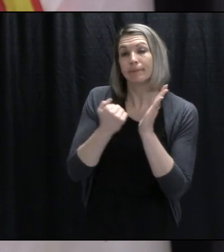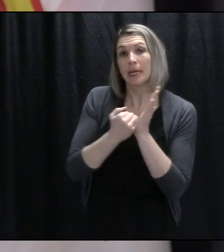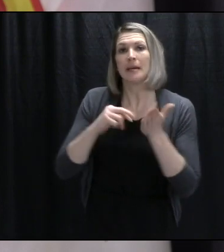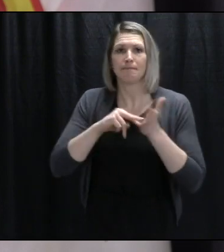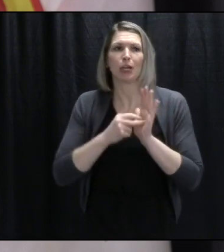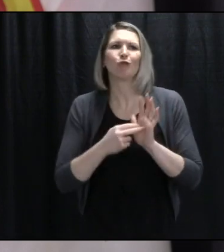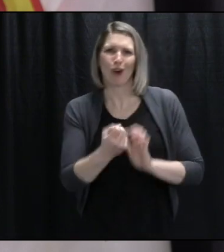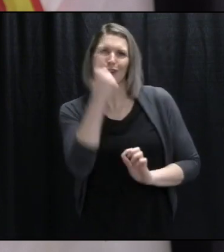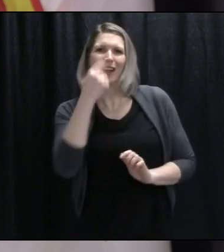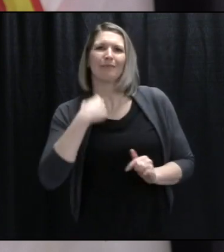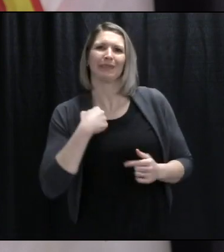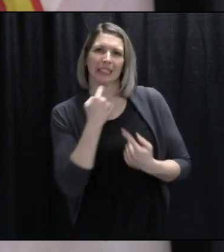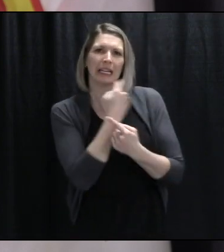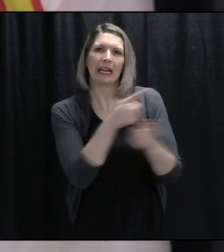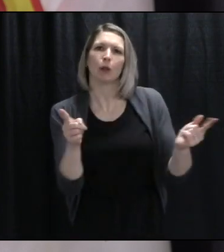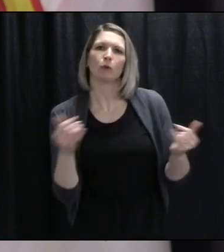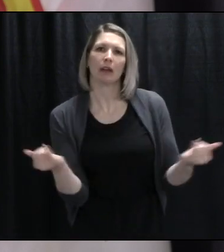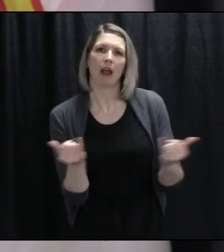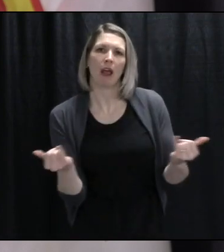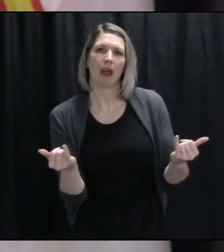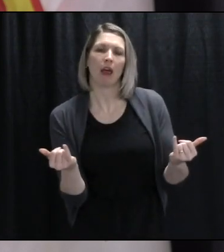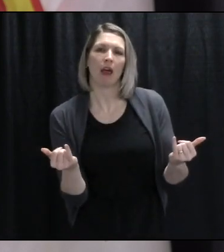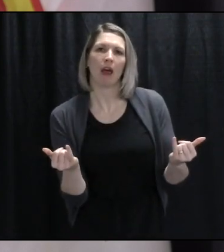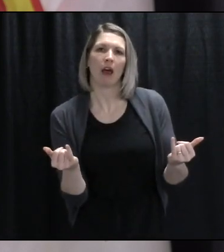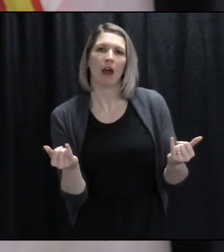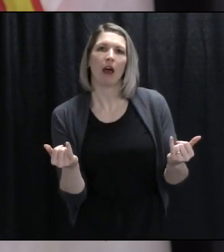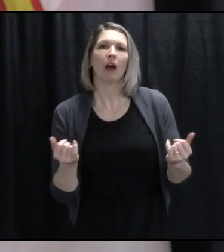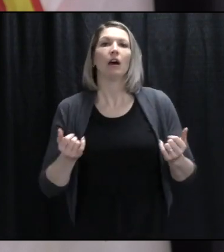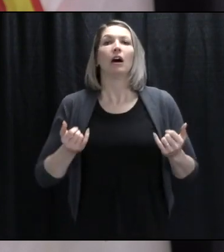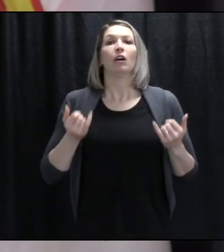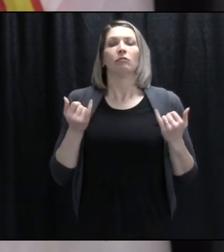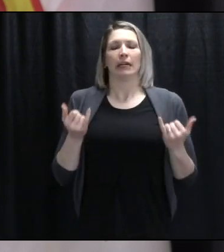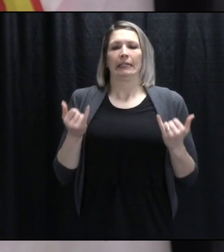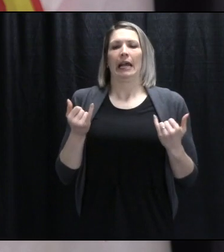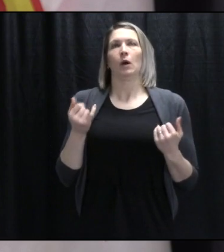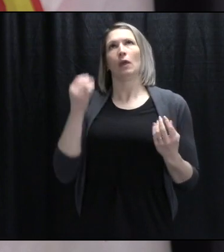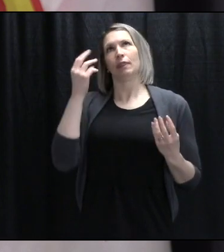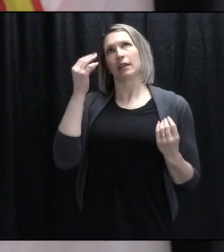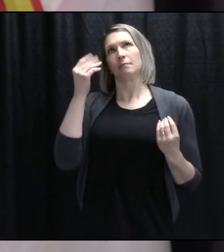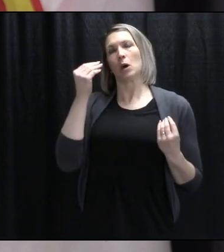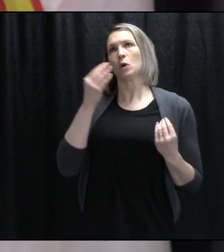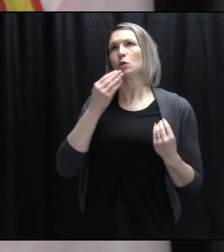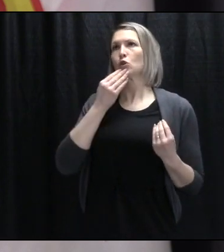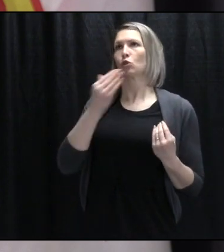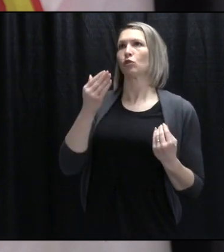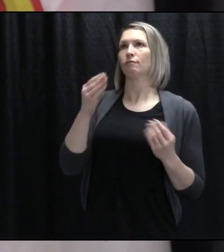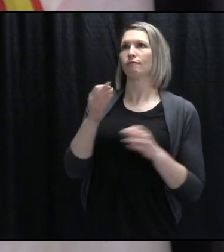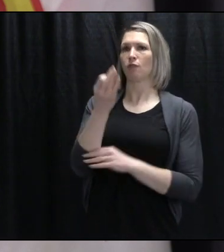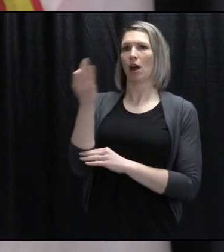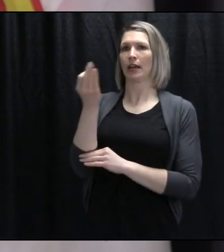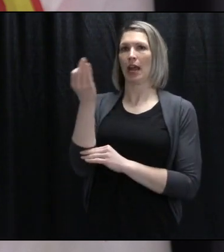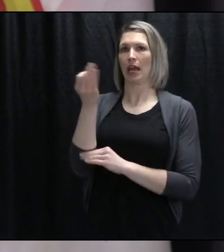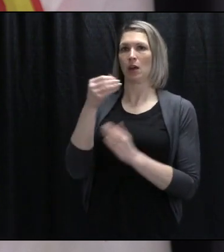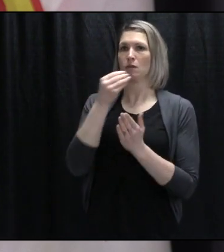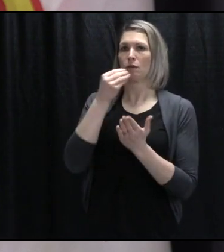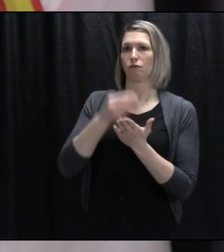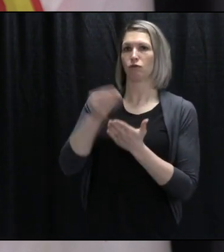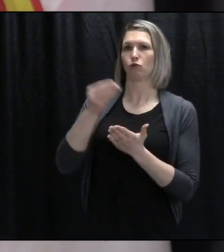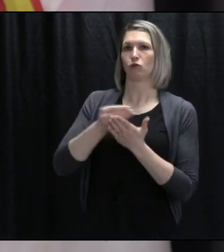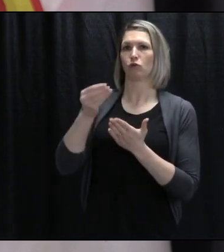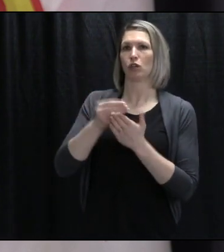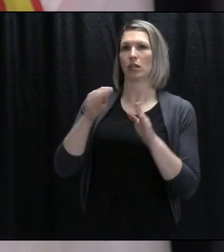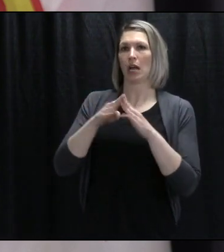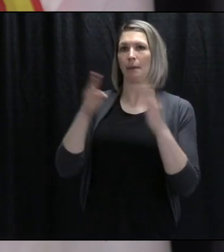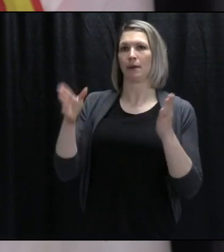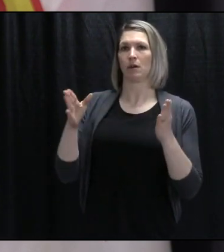to give our grocery store operators an option of opening up on Good Friday. These are not easy decisions. This